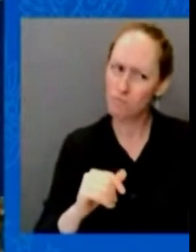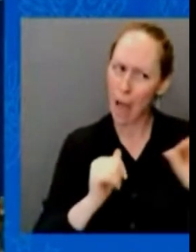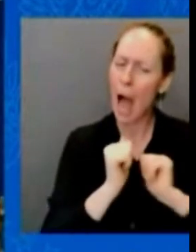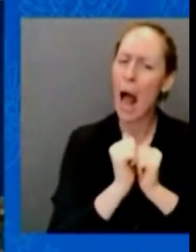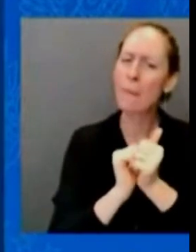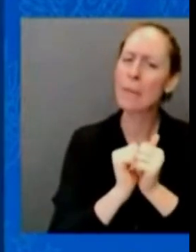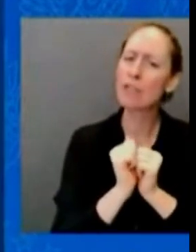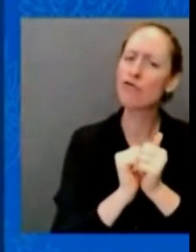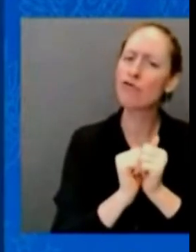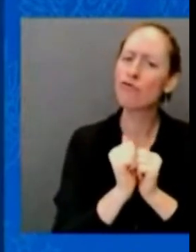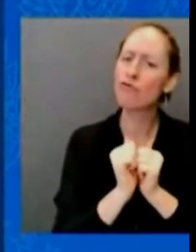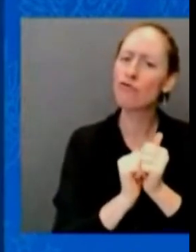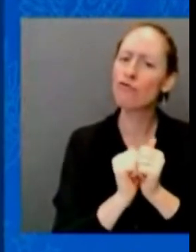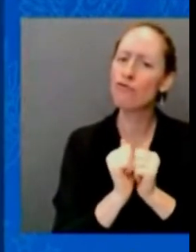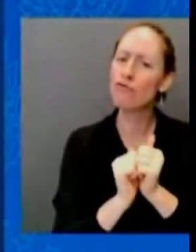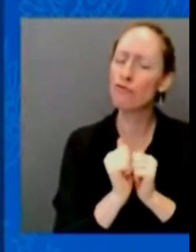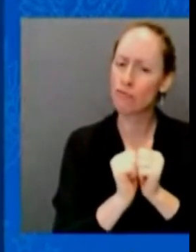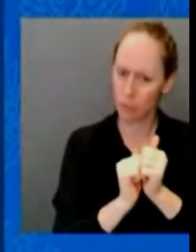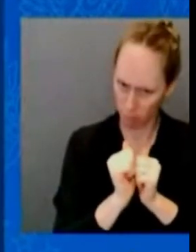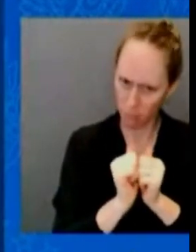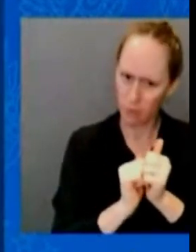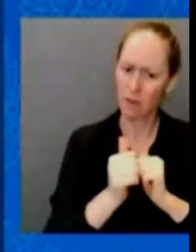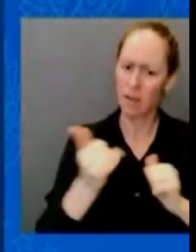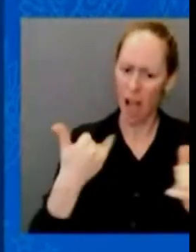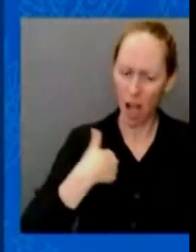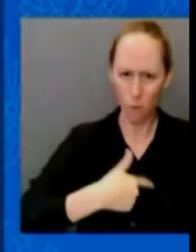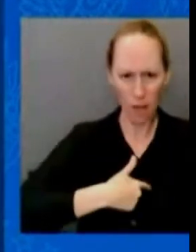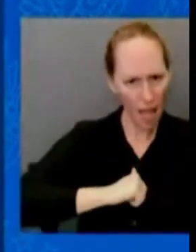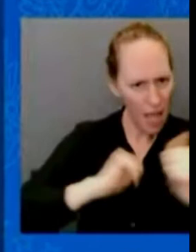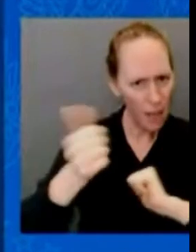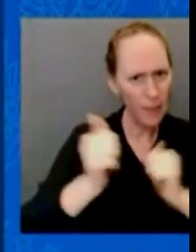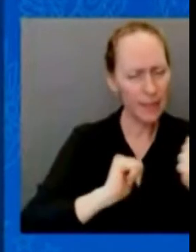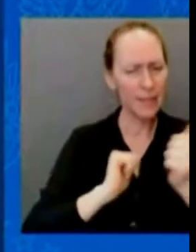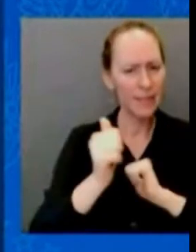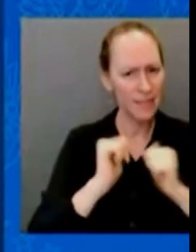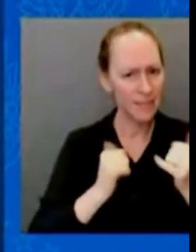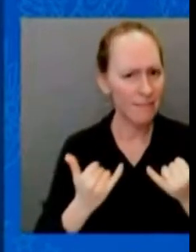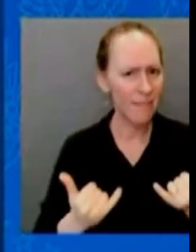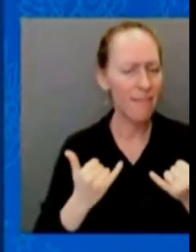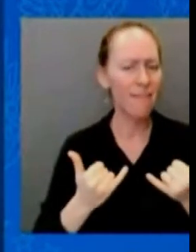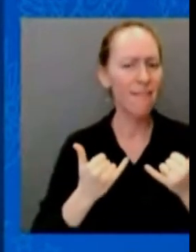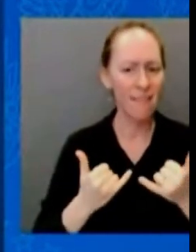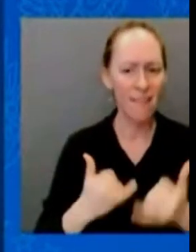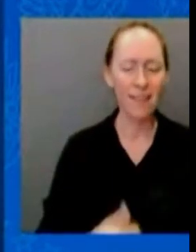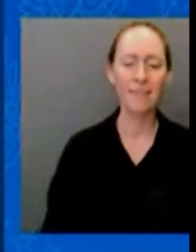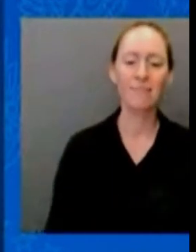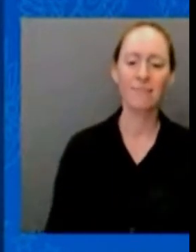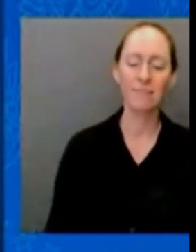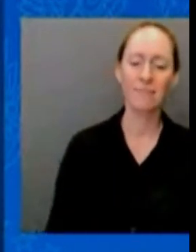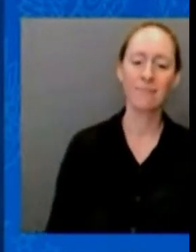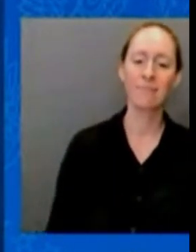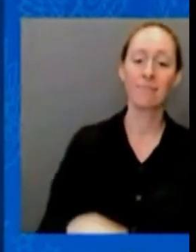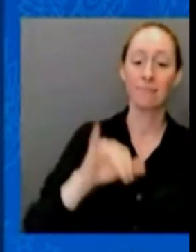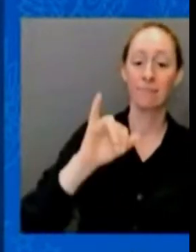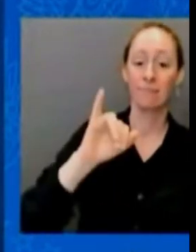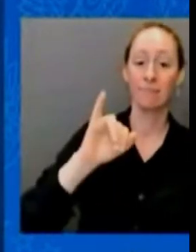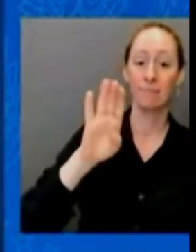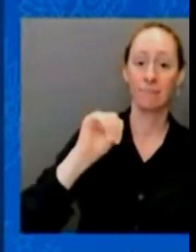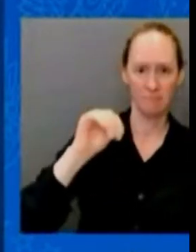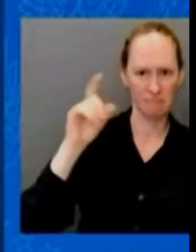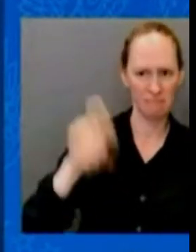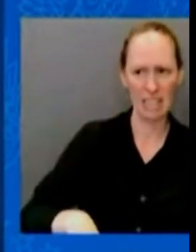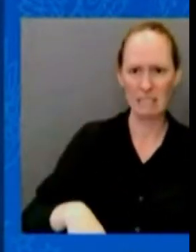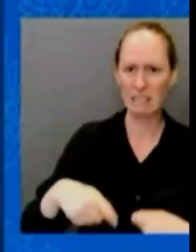Think about it this way. IBM needs these chips to build the fastest quantum computers ever built in the world in Poughkeepsie, New